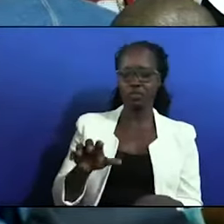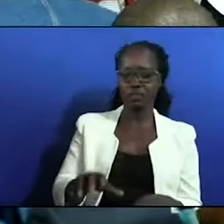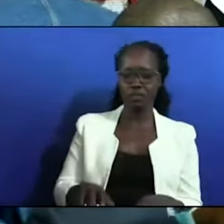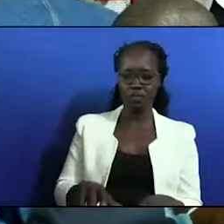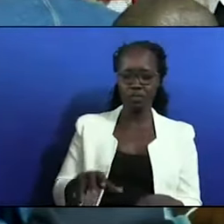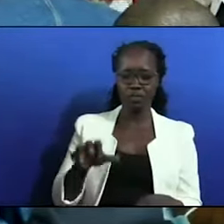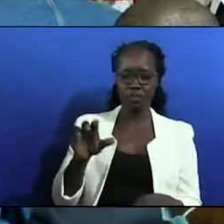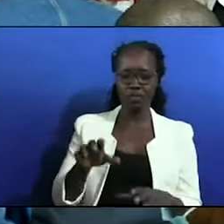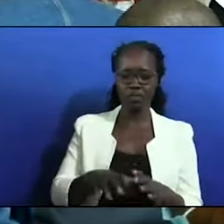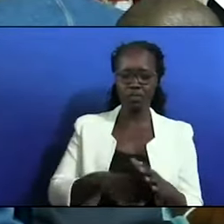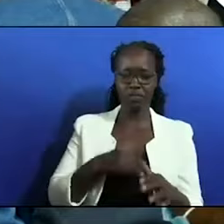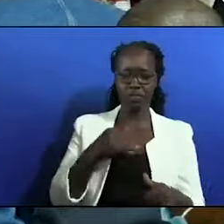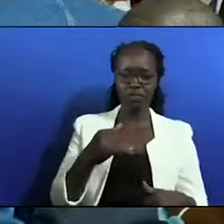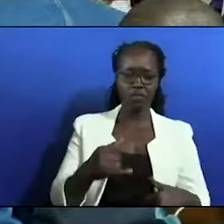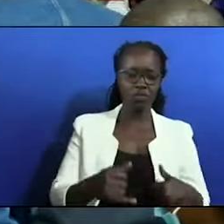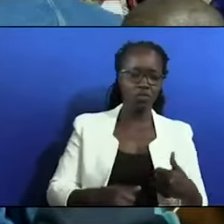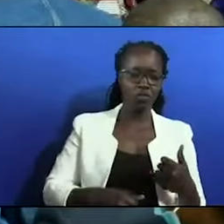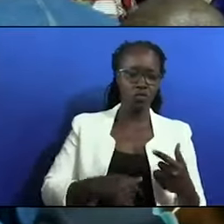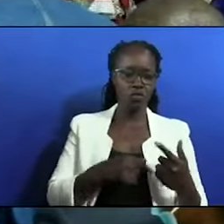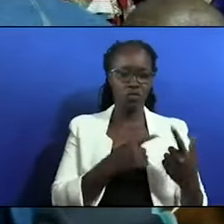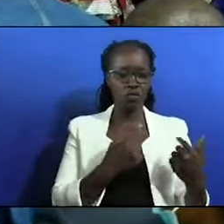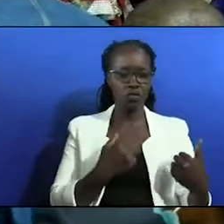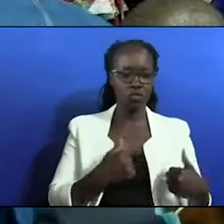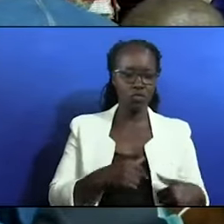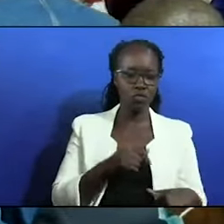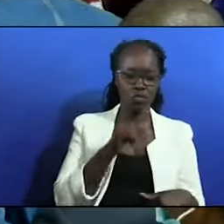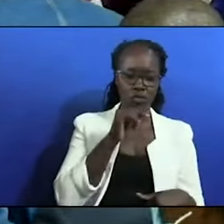Zakayo raha sana moyoni